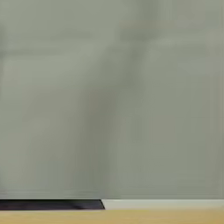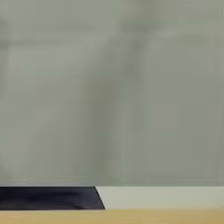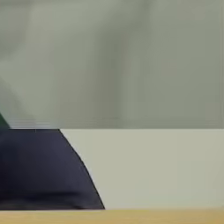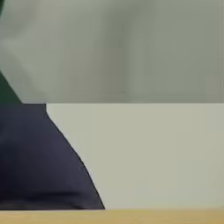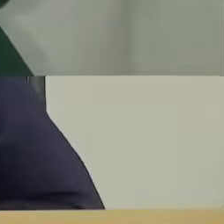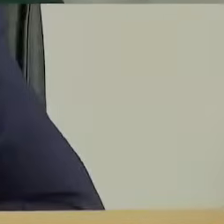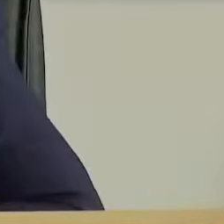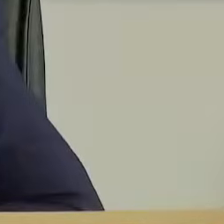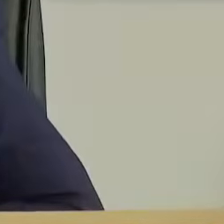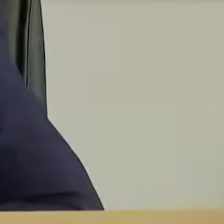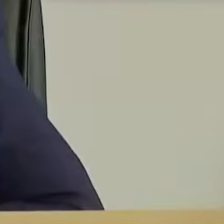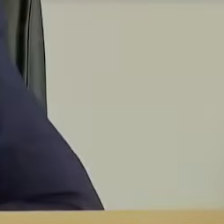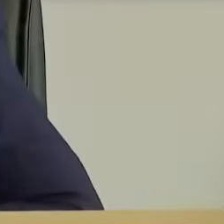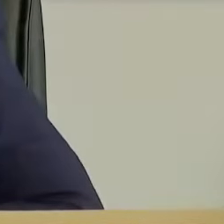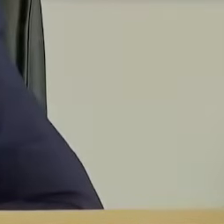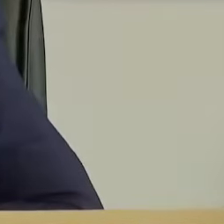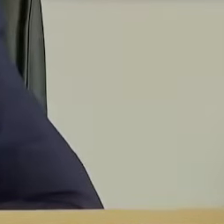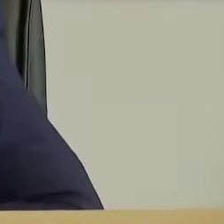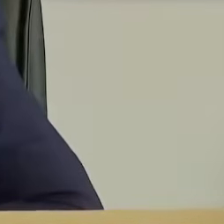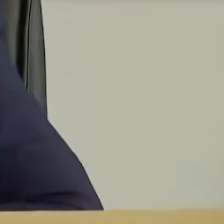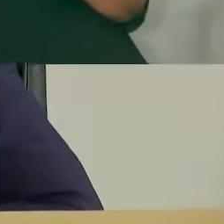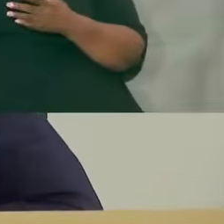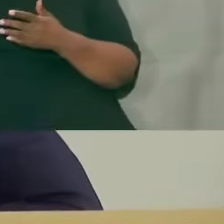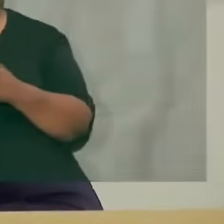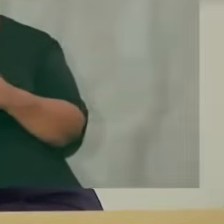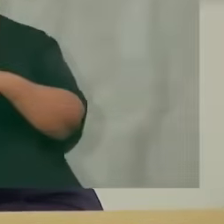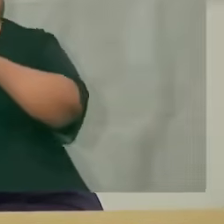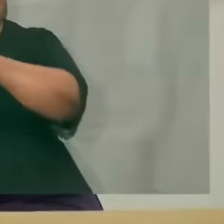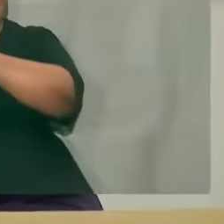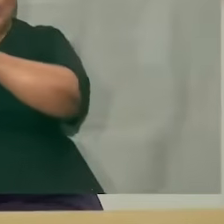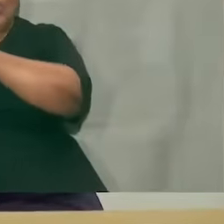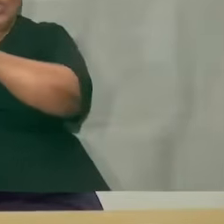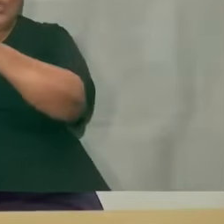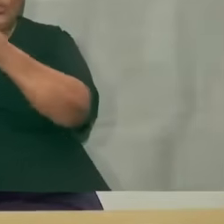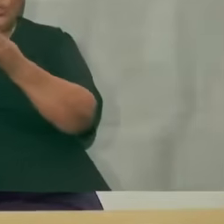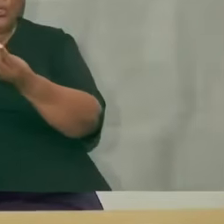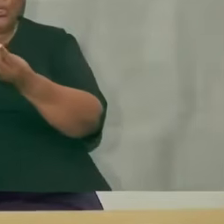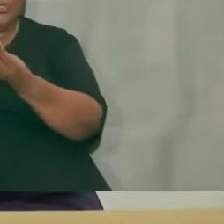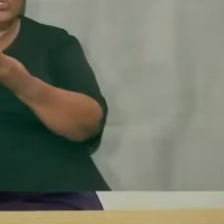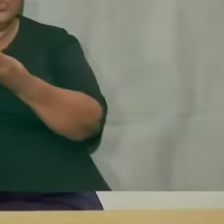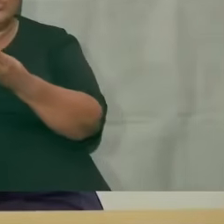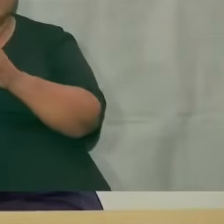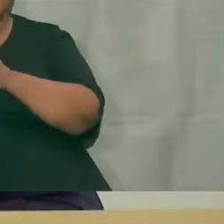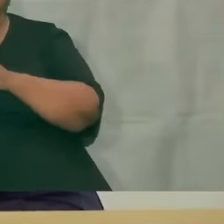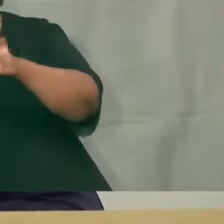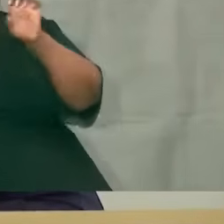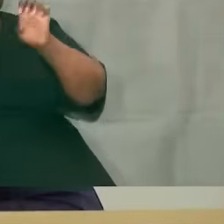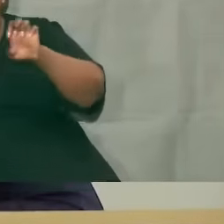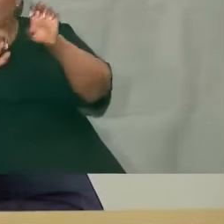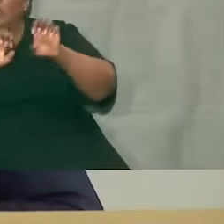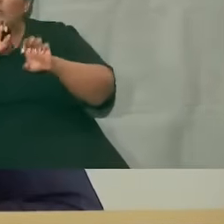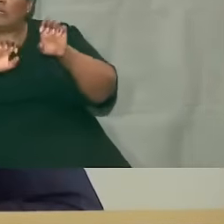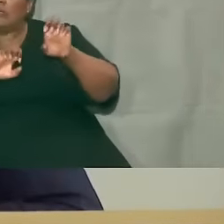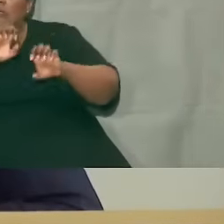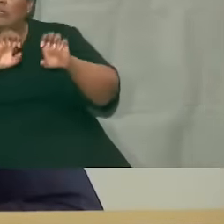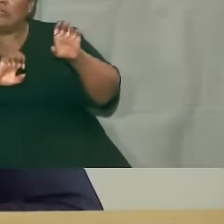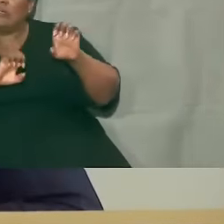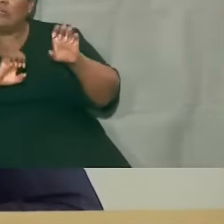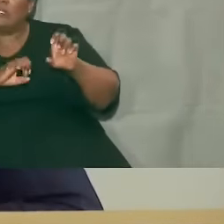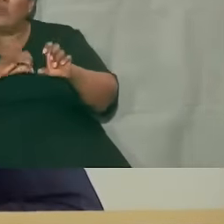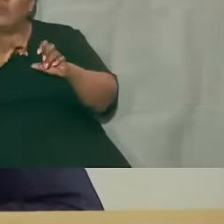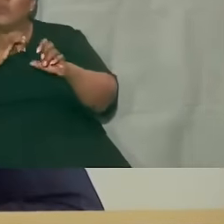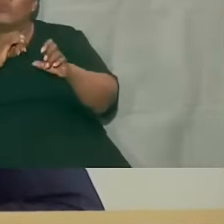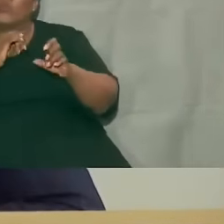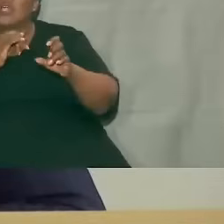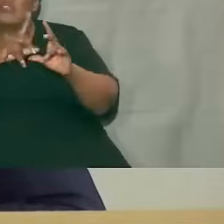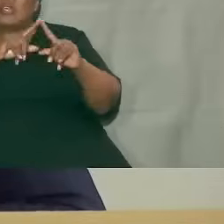meeting with the IMC that time, we're evaluating the functioning of the previous team.